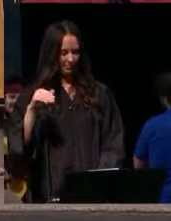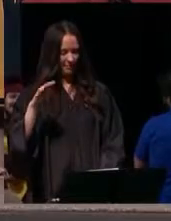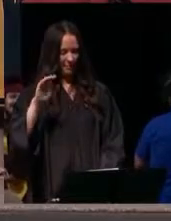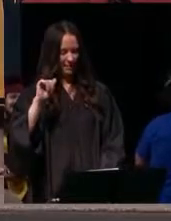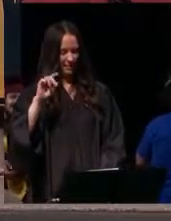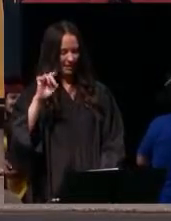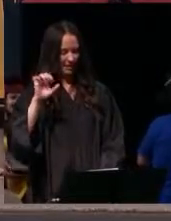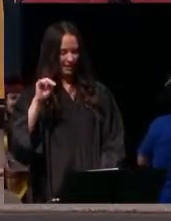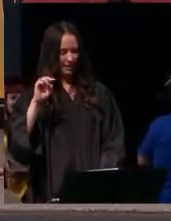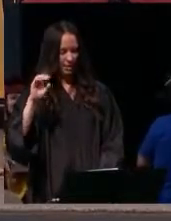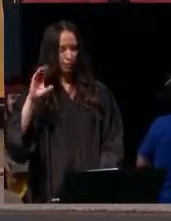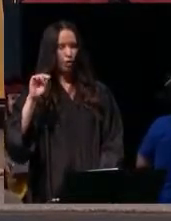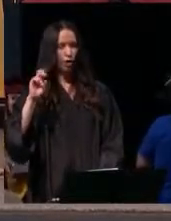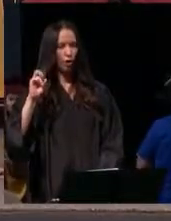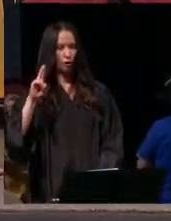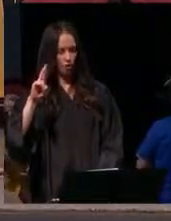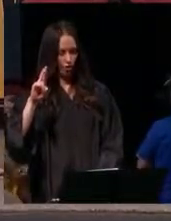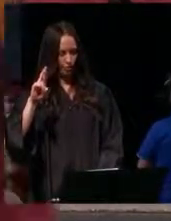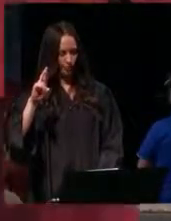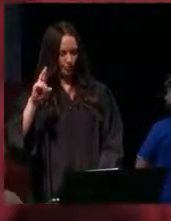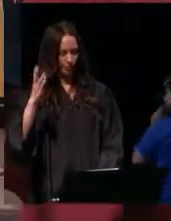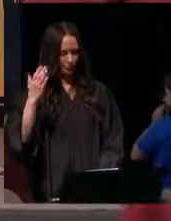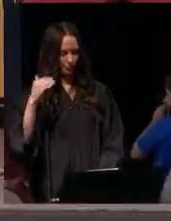Caden O'Connor.